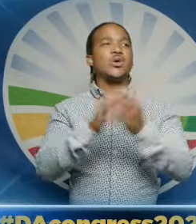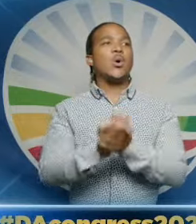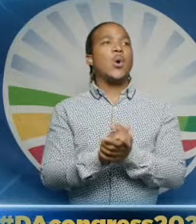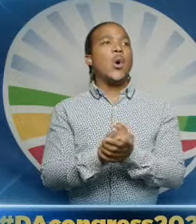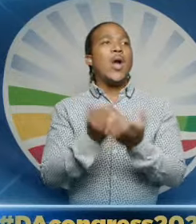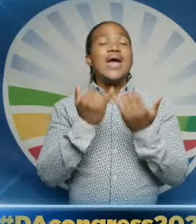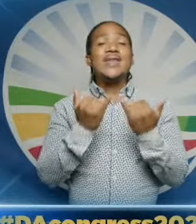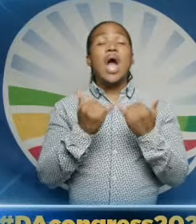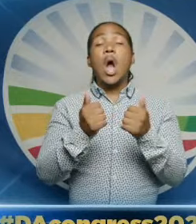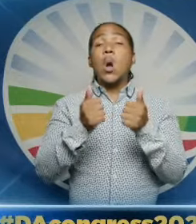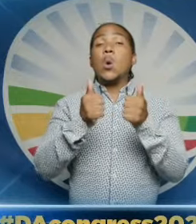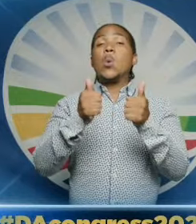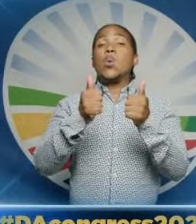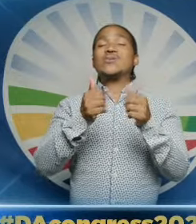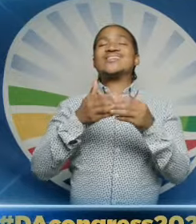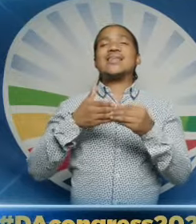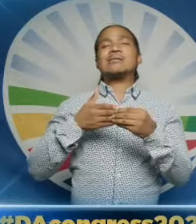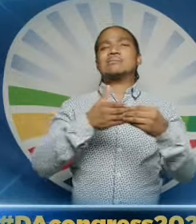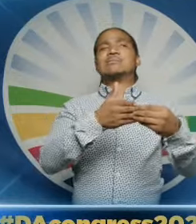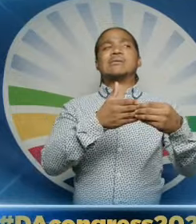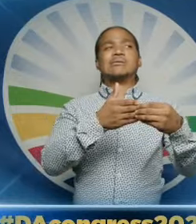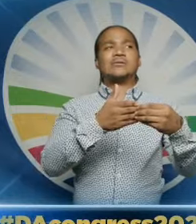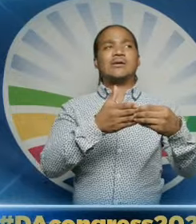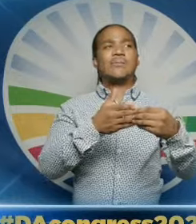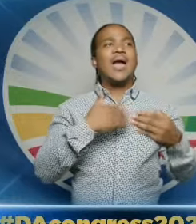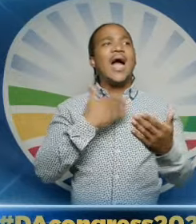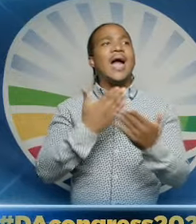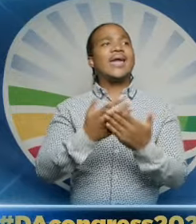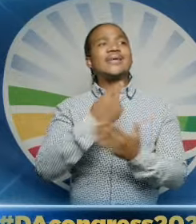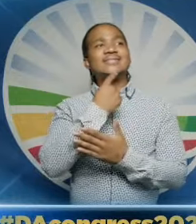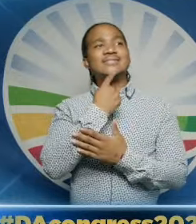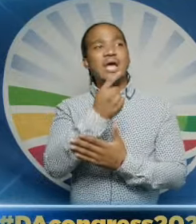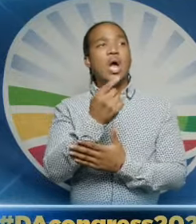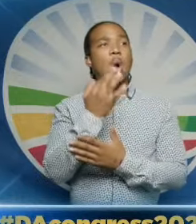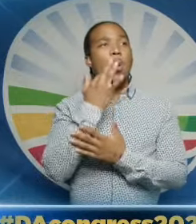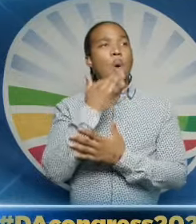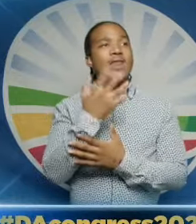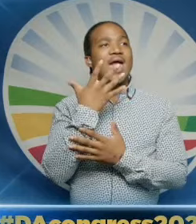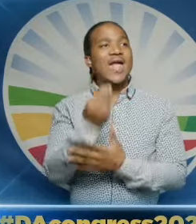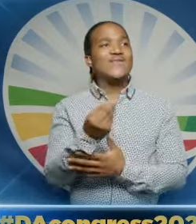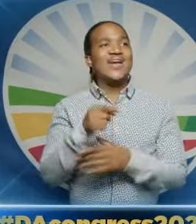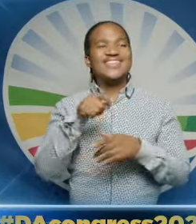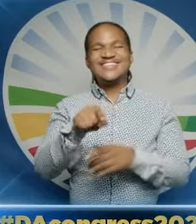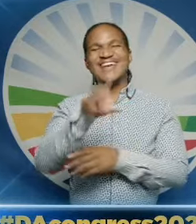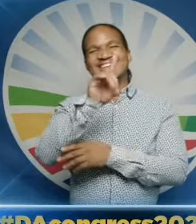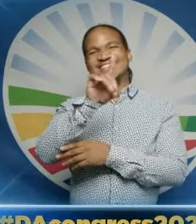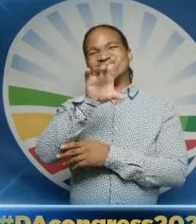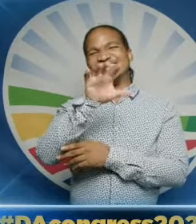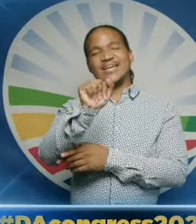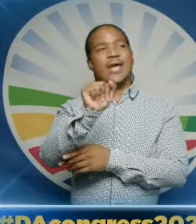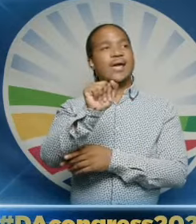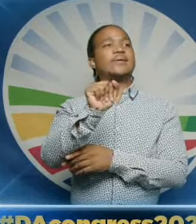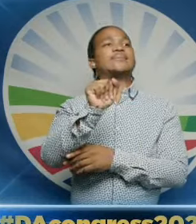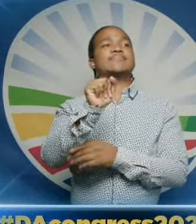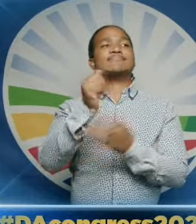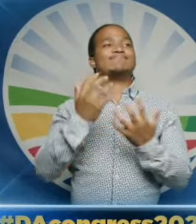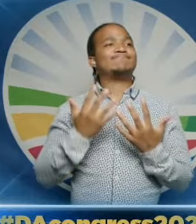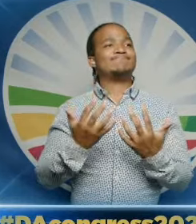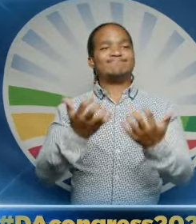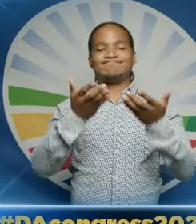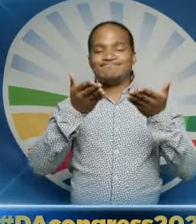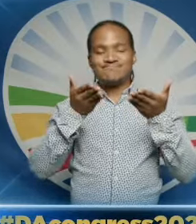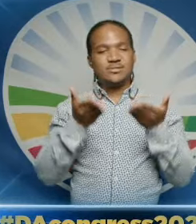speaking of good leadership, I hear that Kwena has one of the DA delegates here